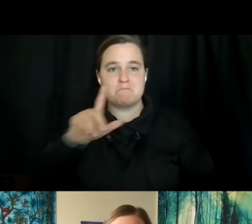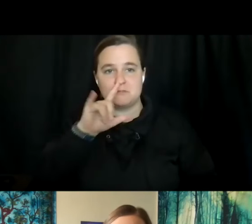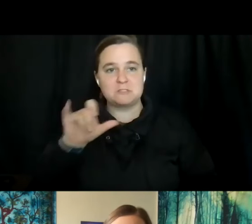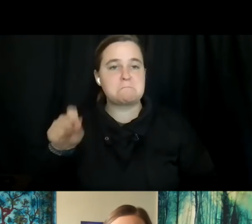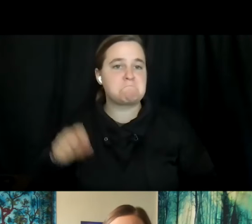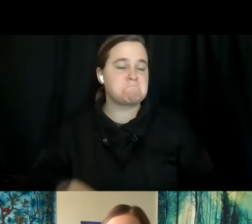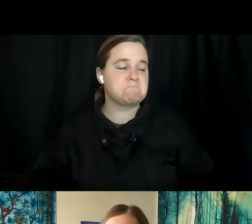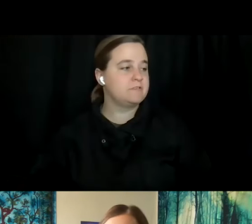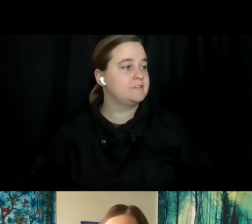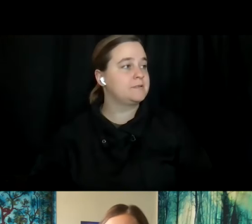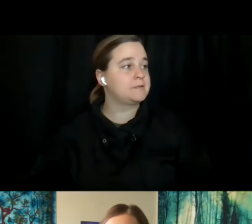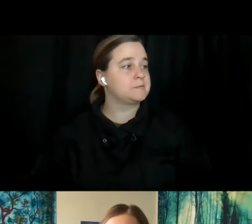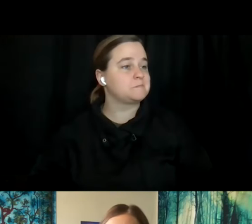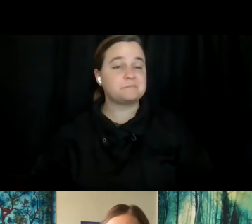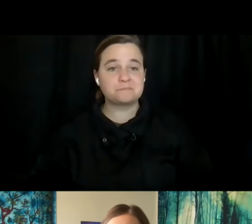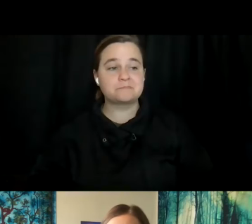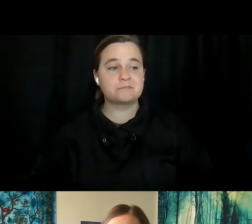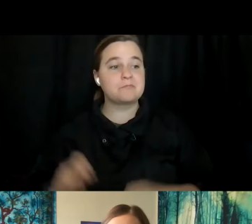Okay.